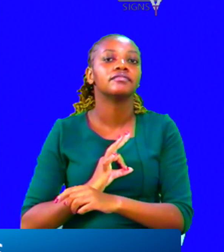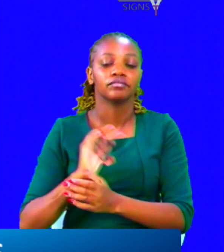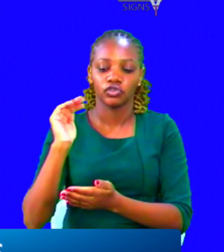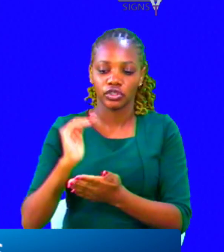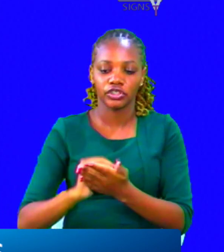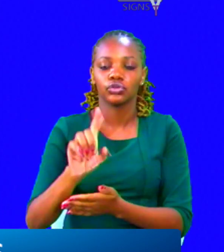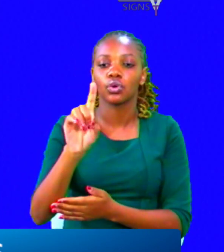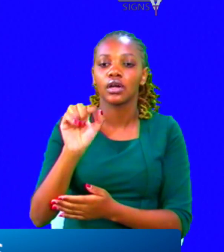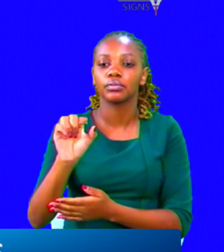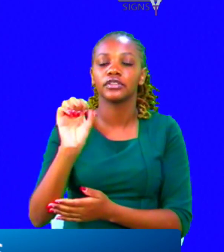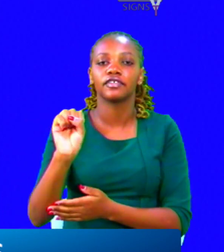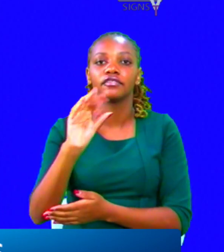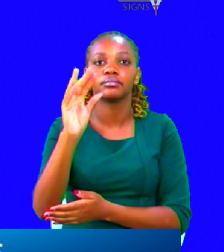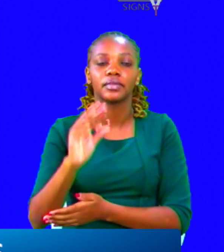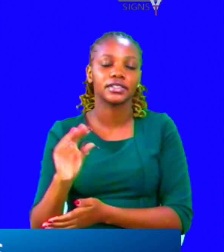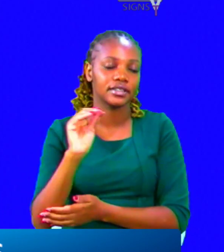to deduct